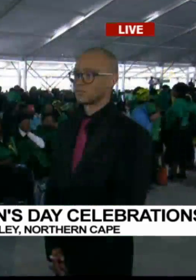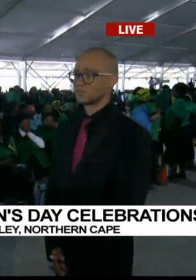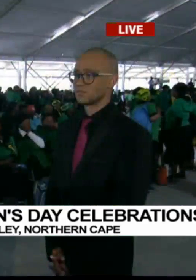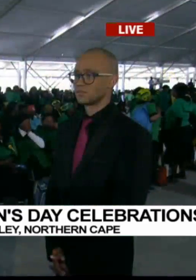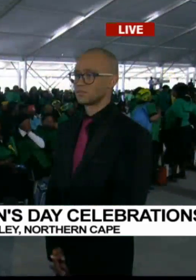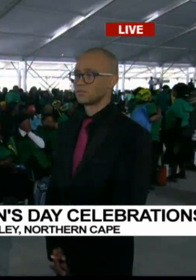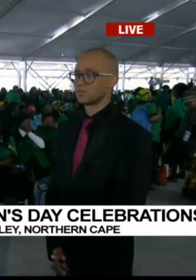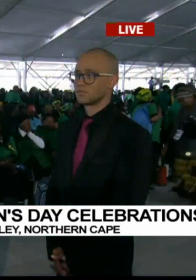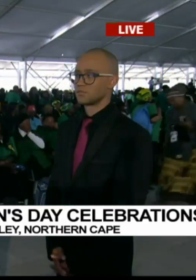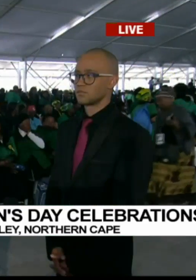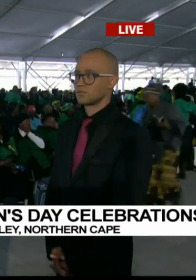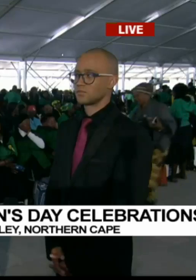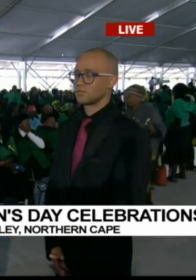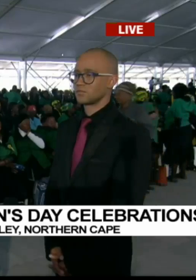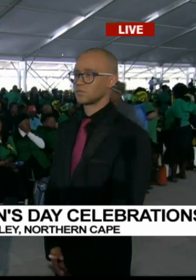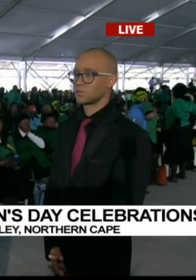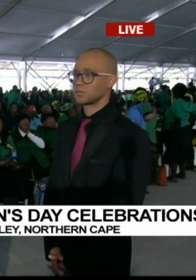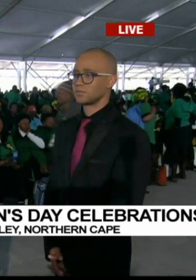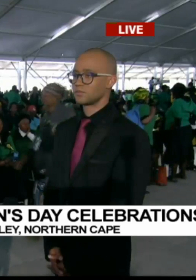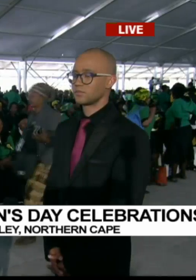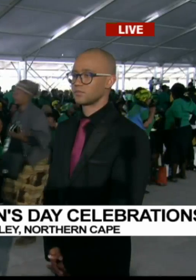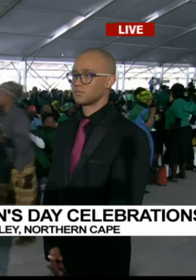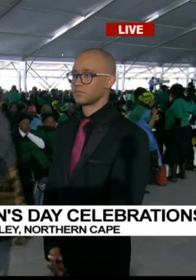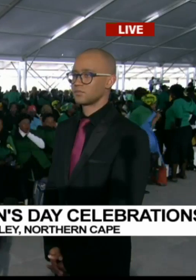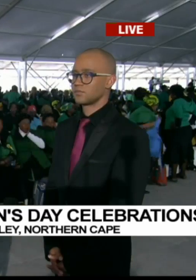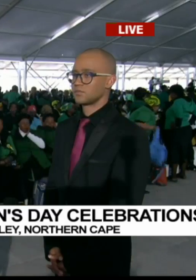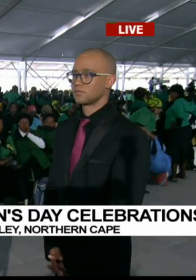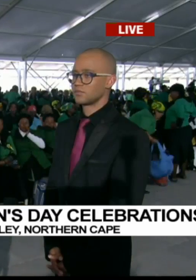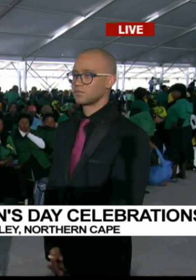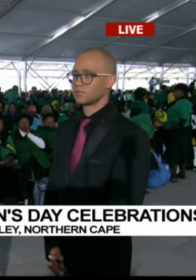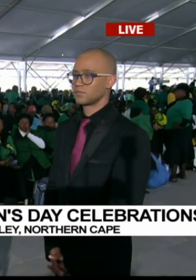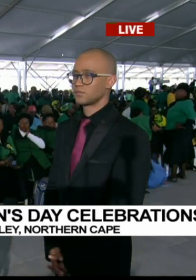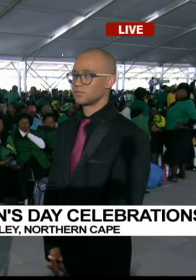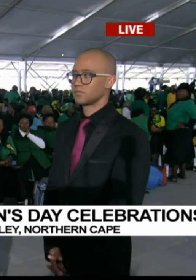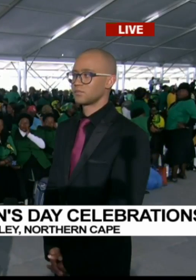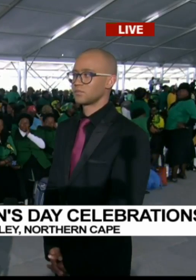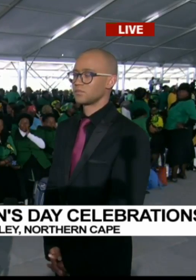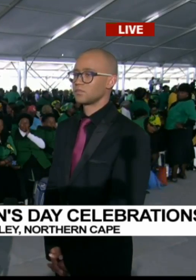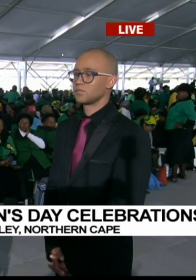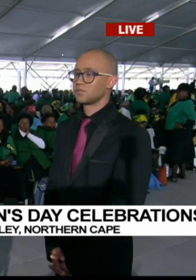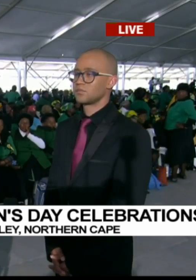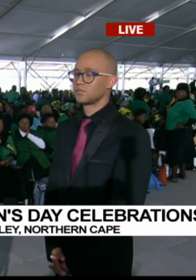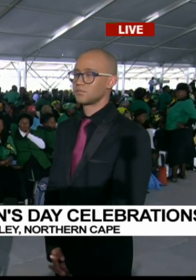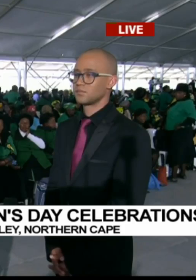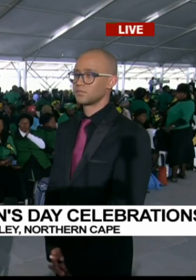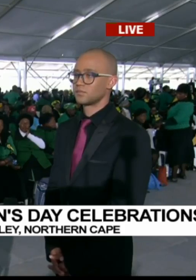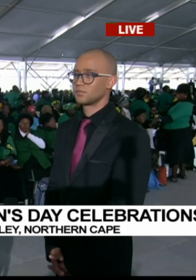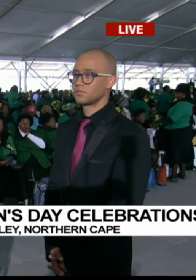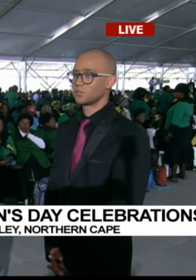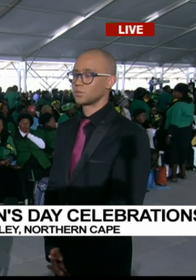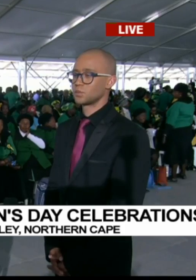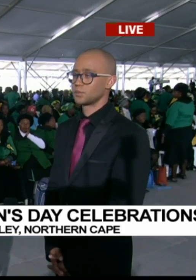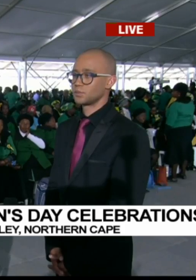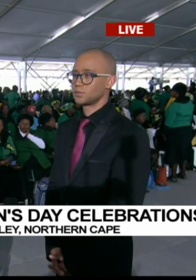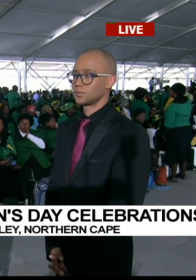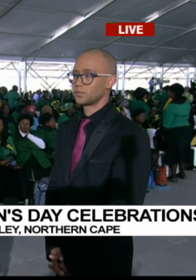President Jacob Zuma definitely there highlighting the importance of government to make sure that there is service delivery also in the communities that are dominated